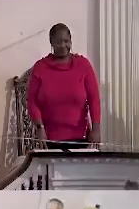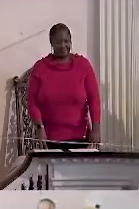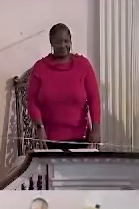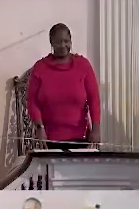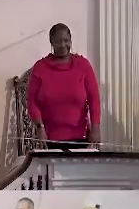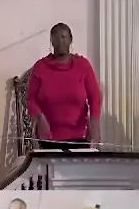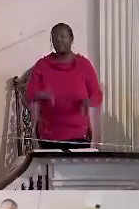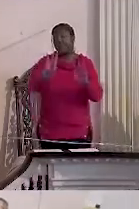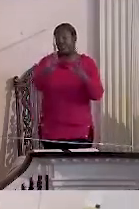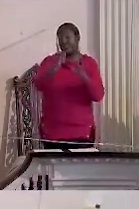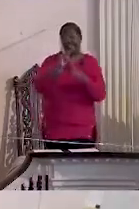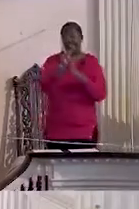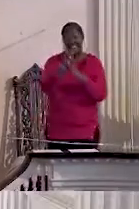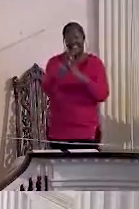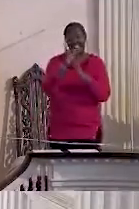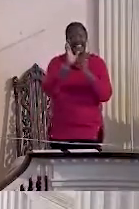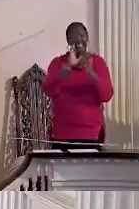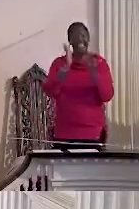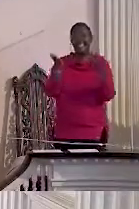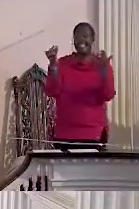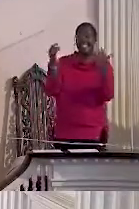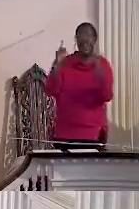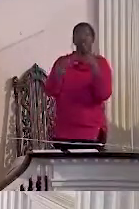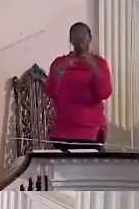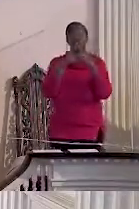Just give us a second to get the rest of our friends up here.